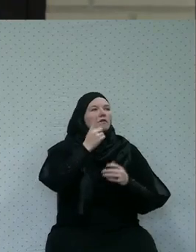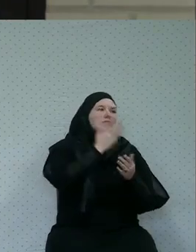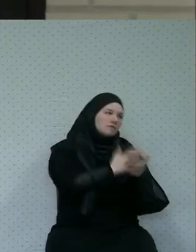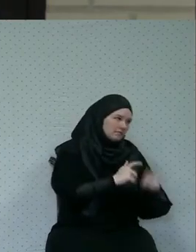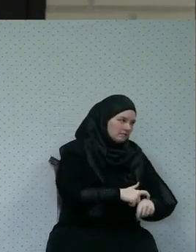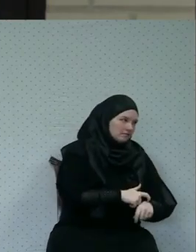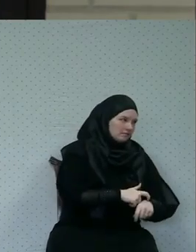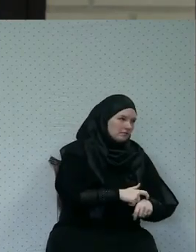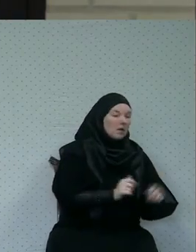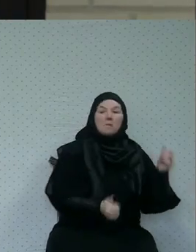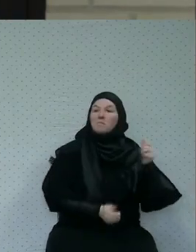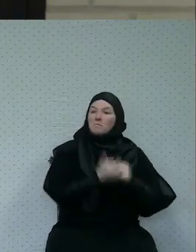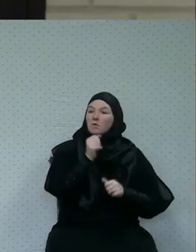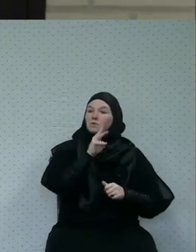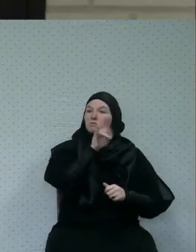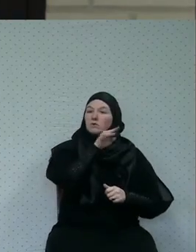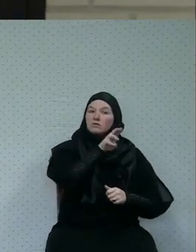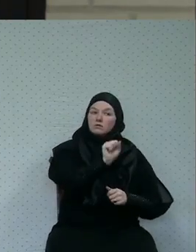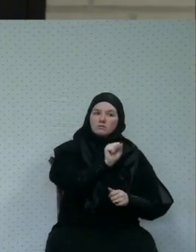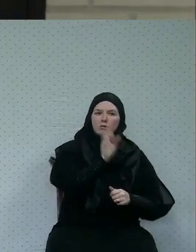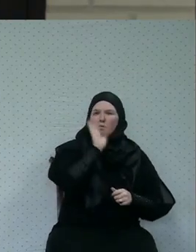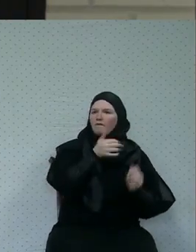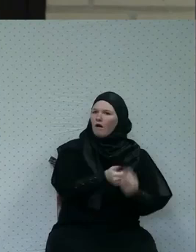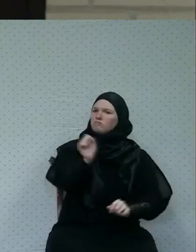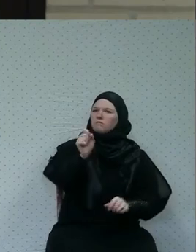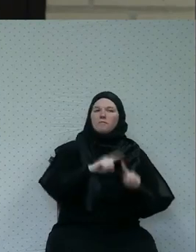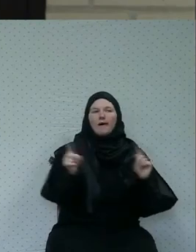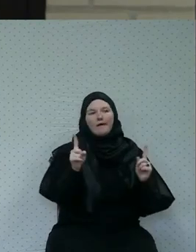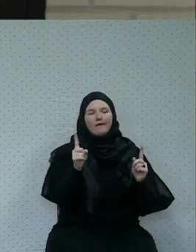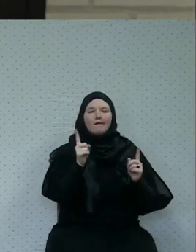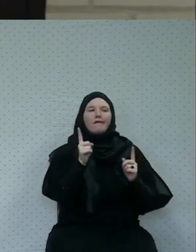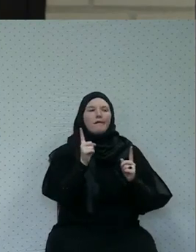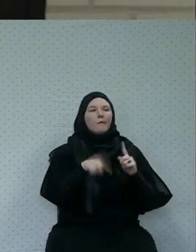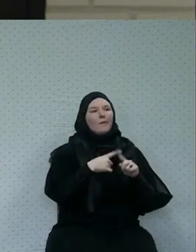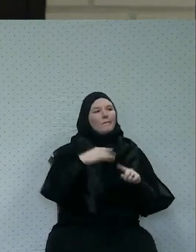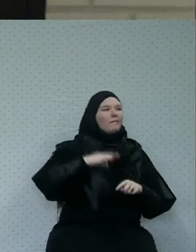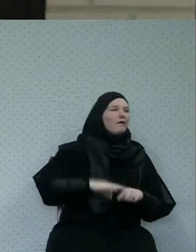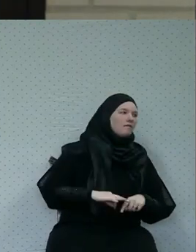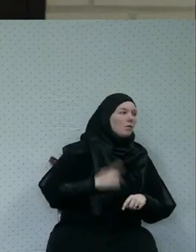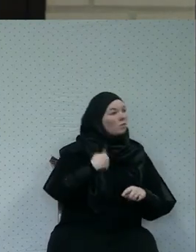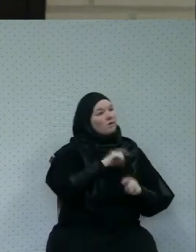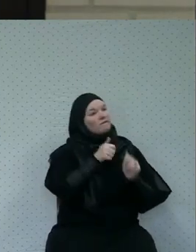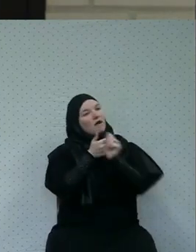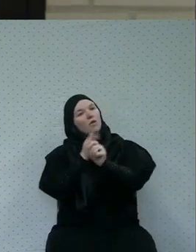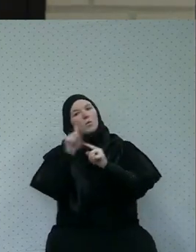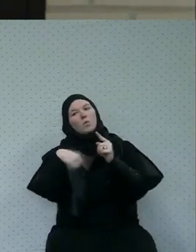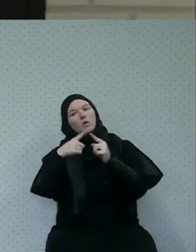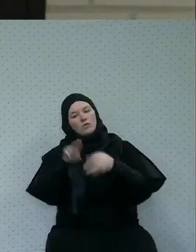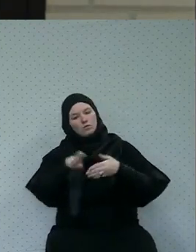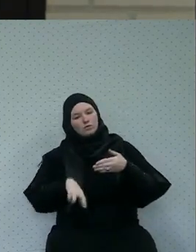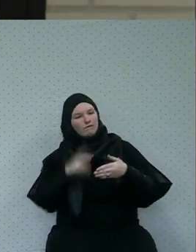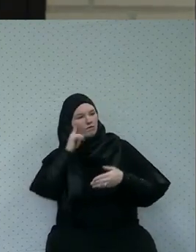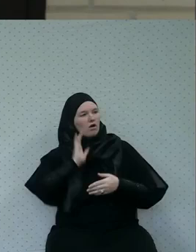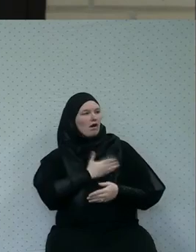of the Muslims would submit, but under certain conditions. We submit when the result is